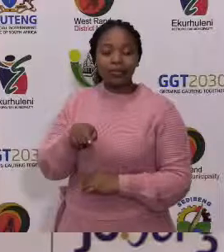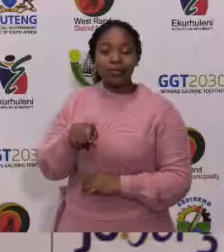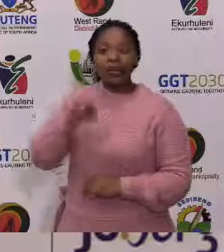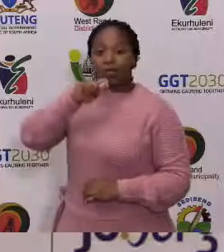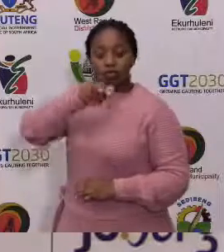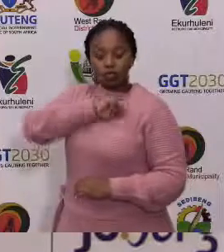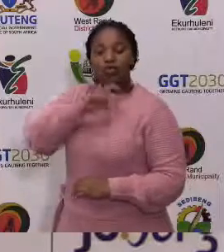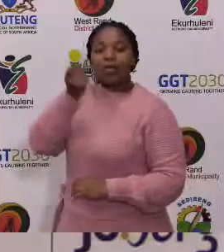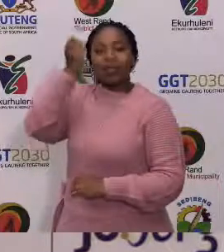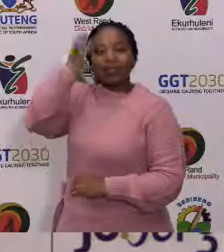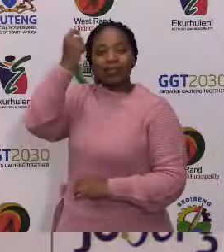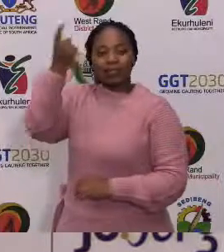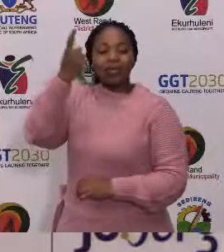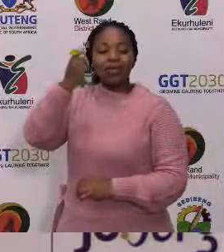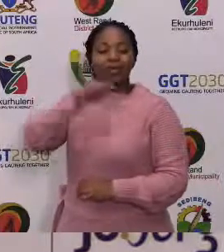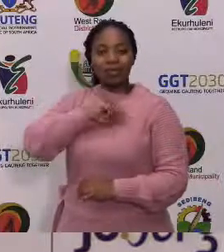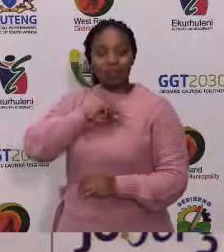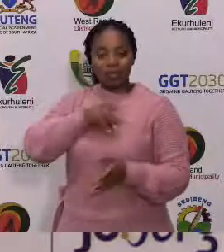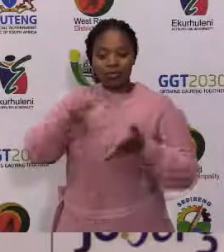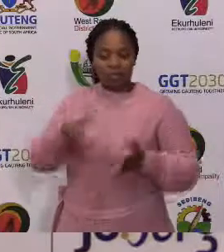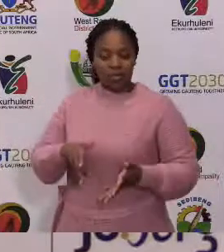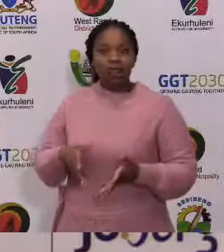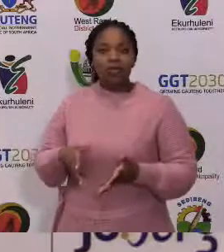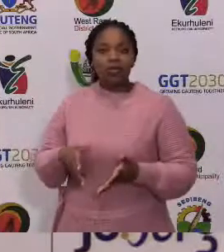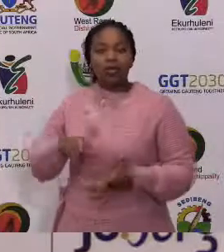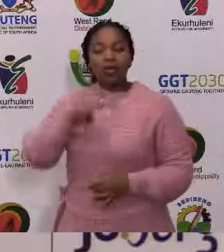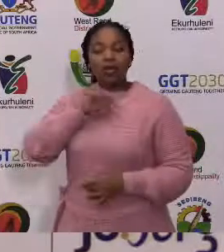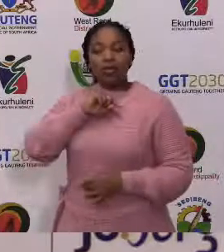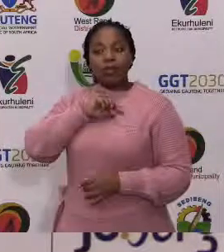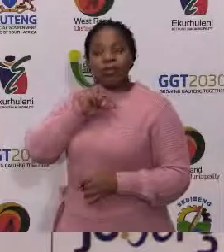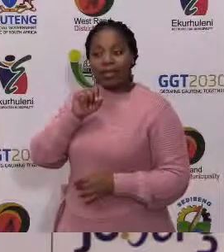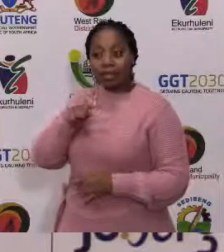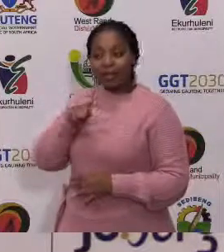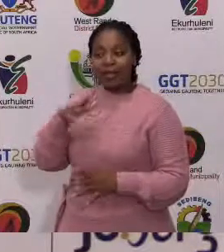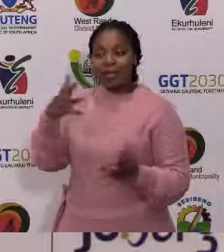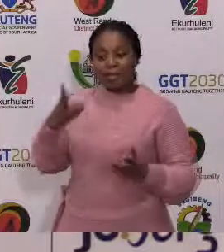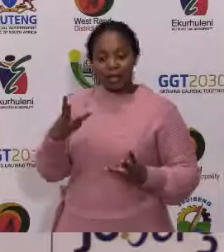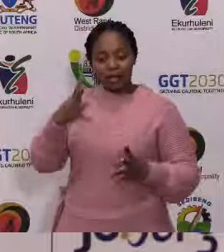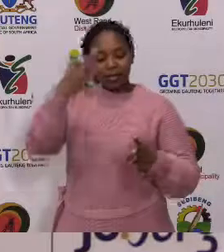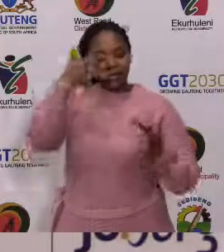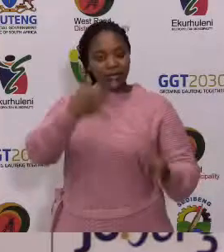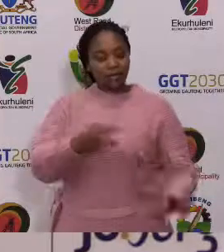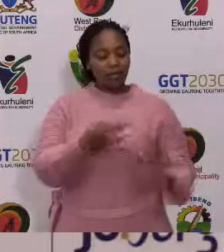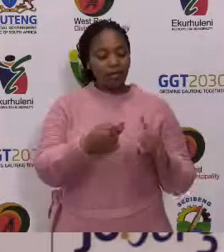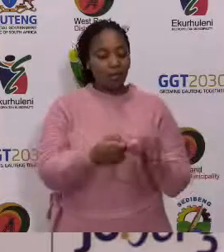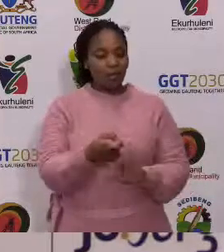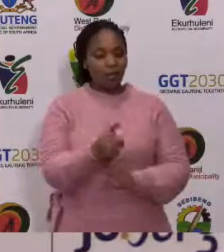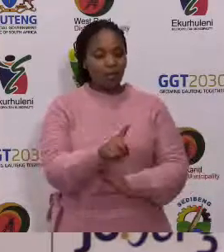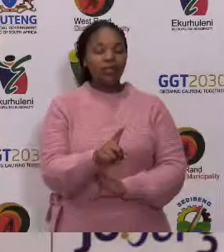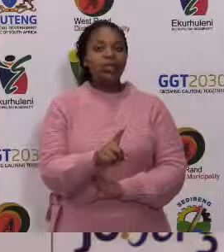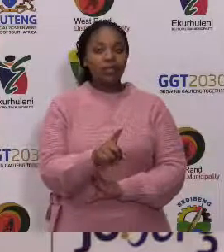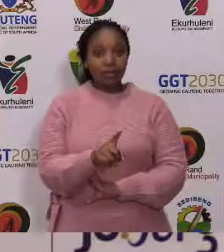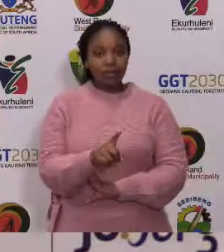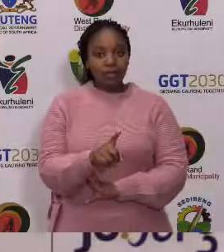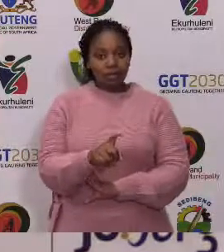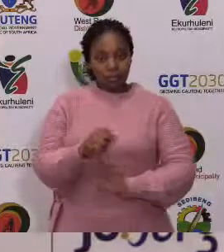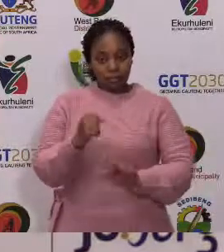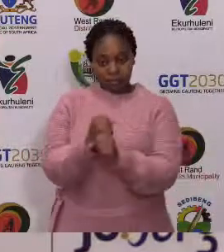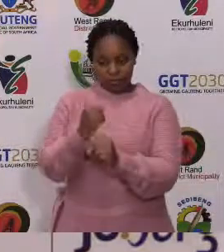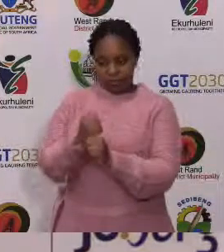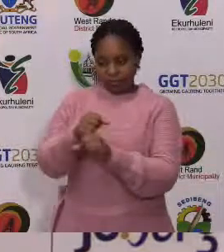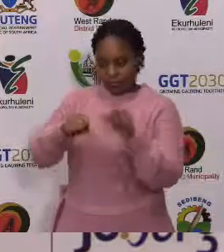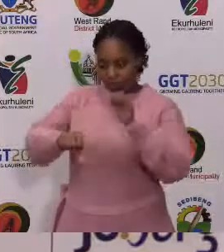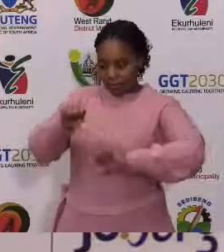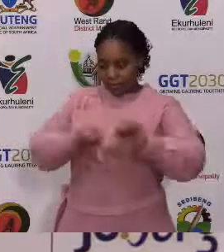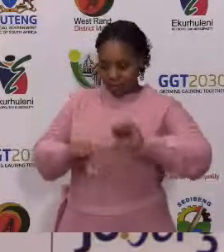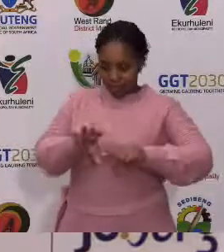we understand it was driven by decisions based on the work of the